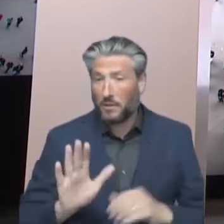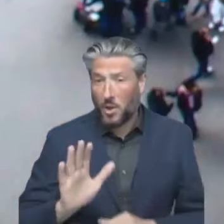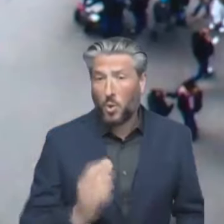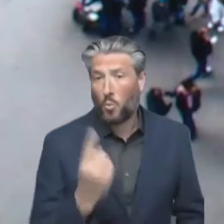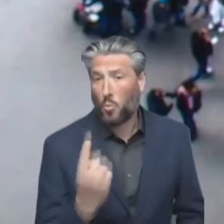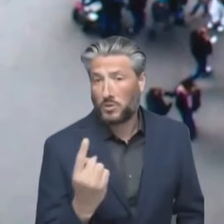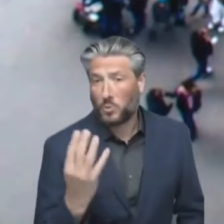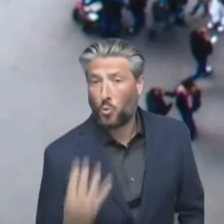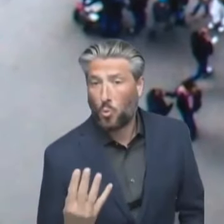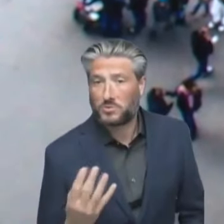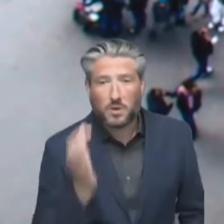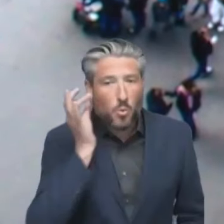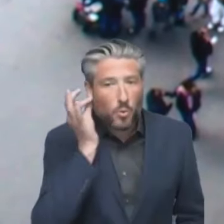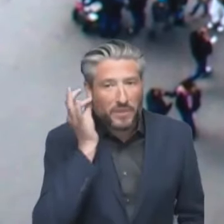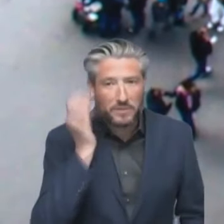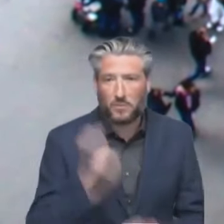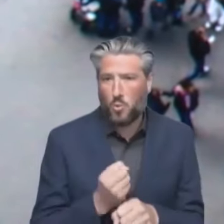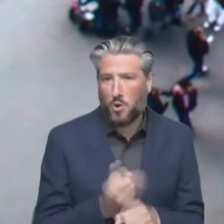women. In the automotive sector,